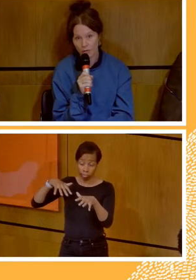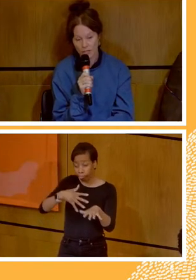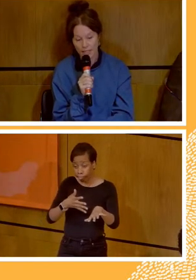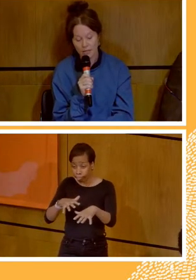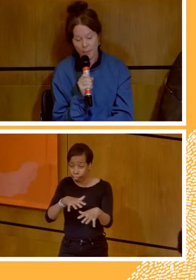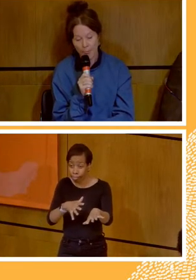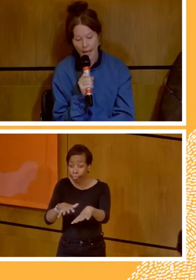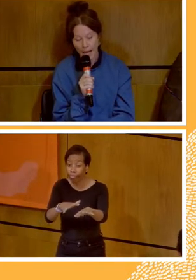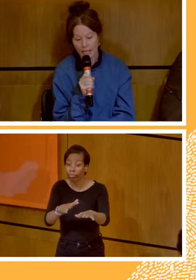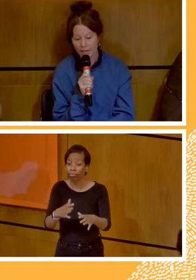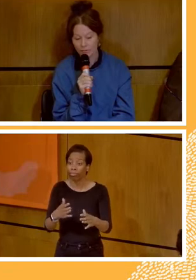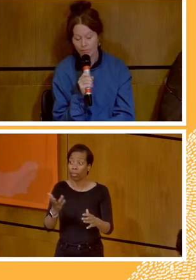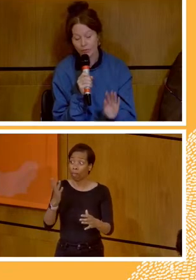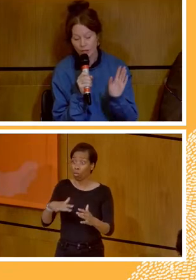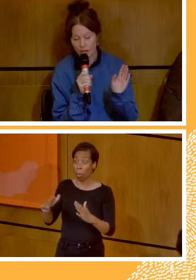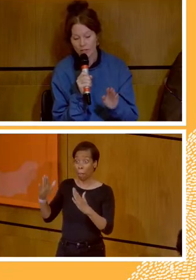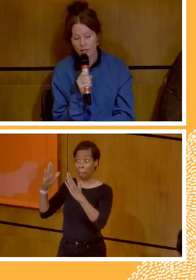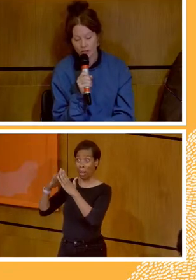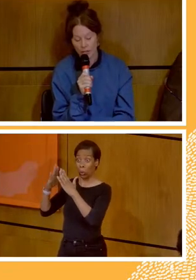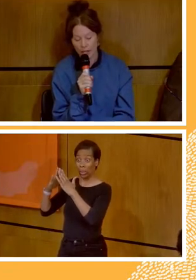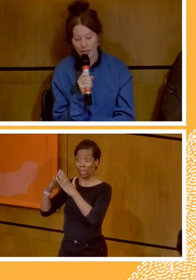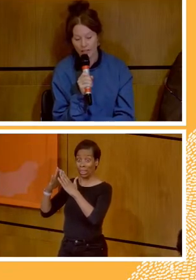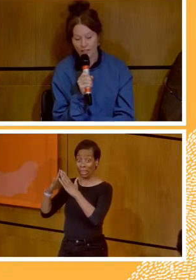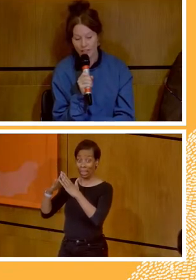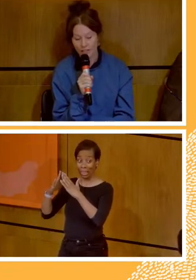Buono Mountain in